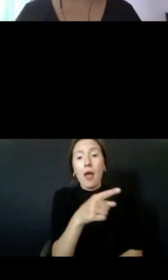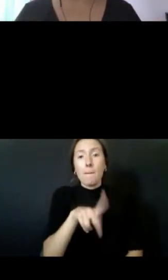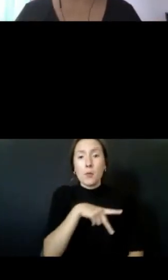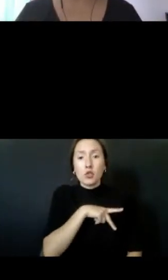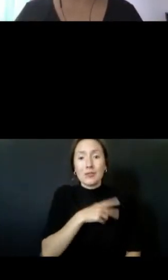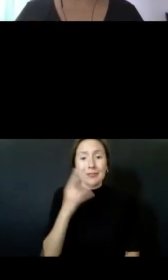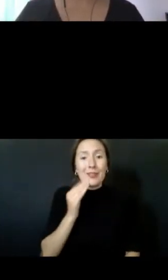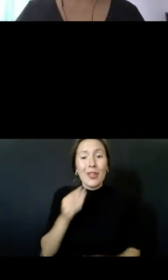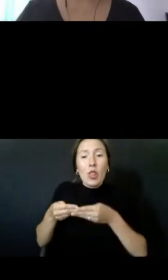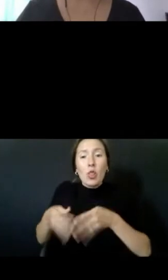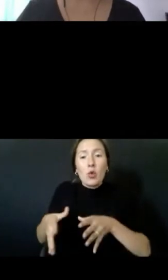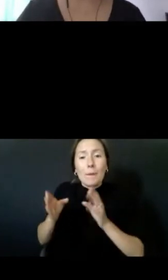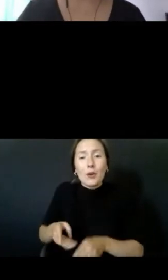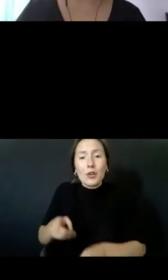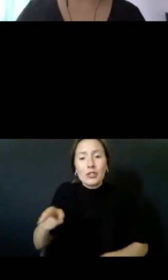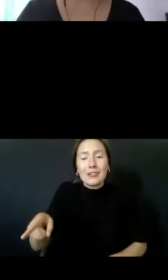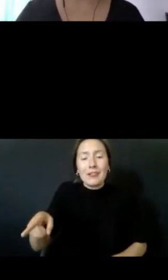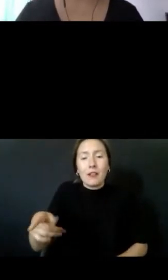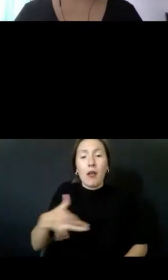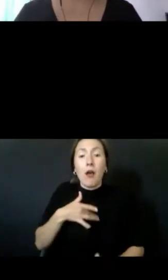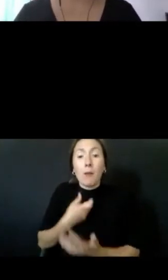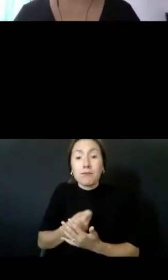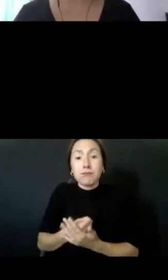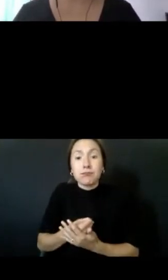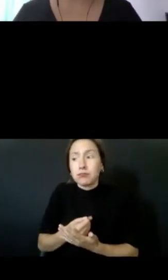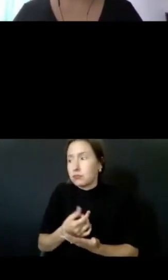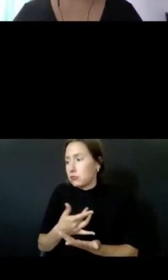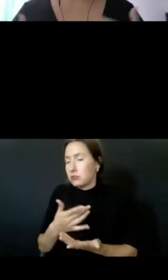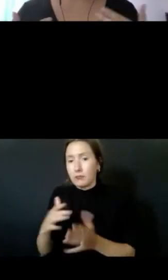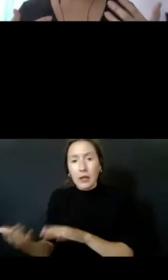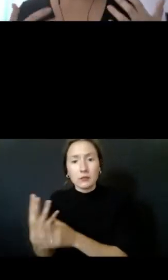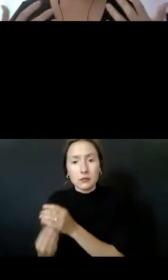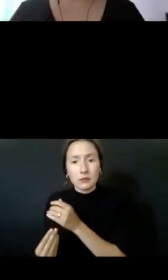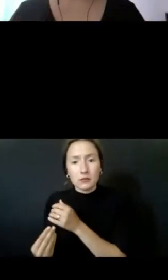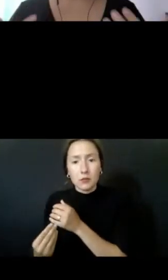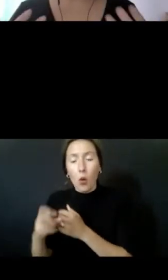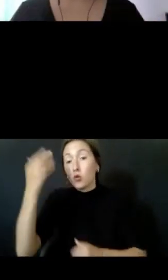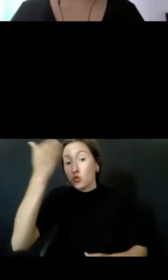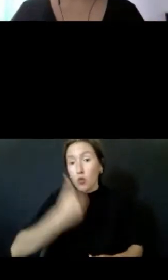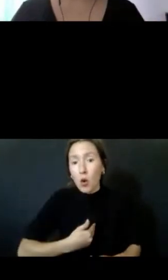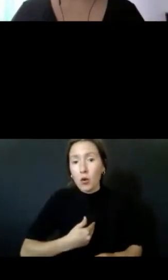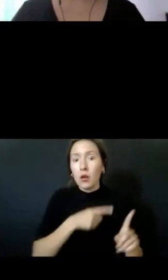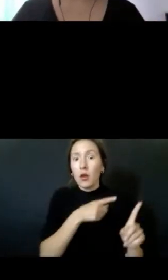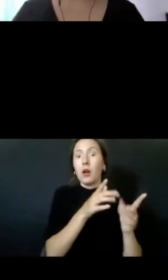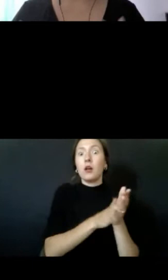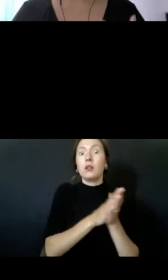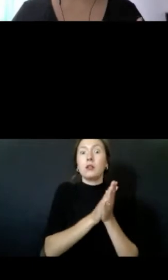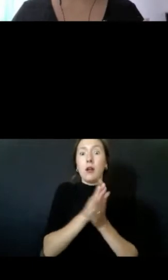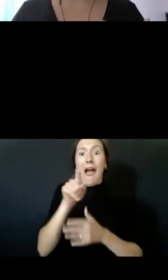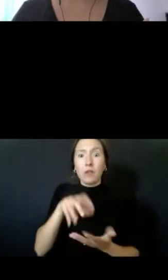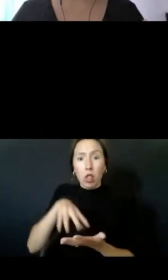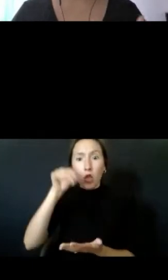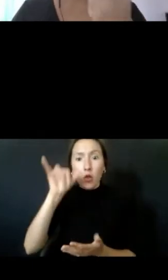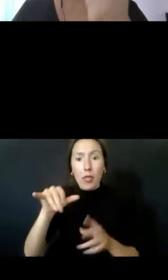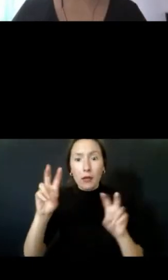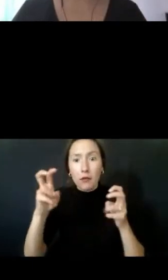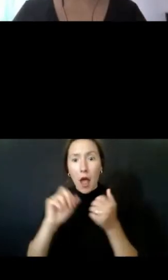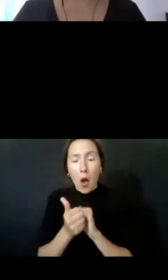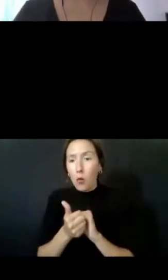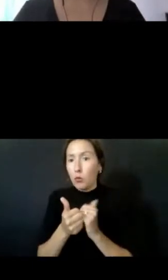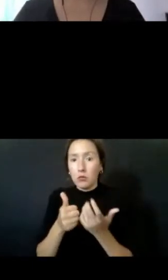many people are motivated simply because it's something that they need for work. But there are people who are motivated because they've